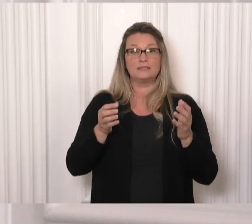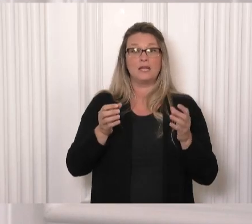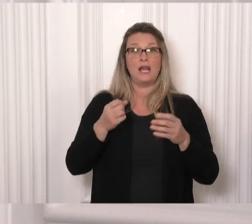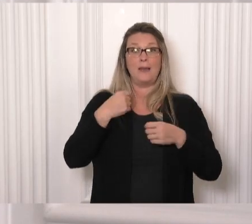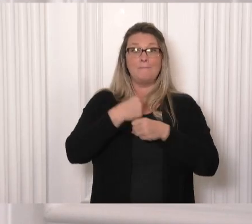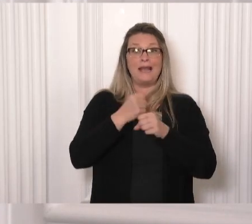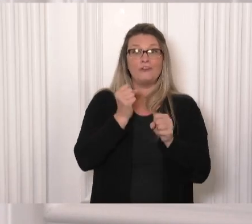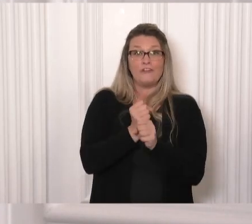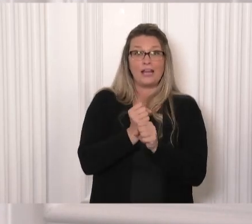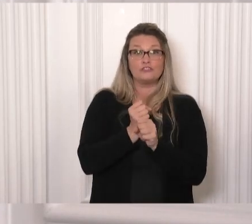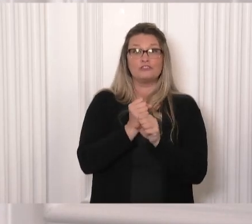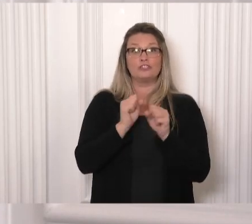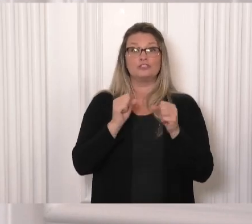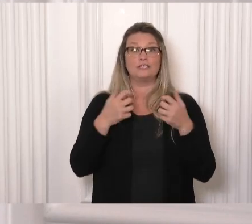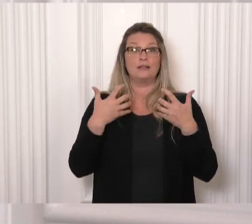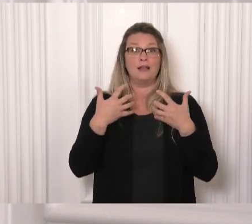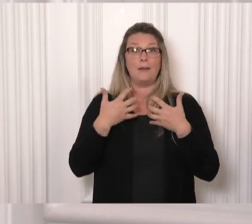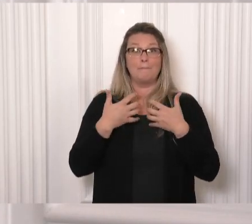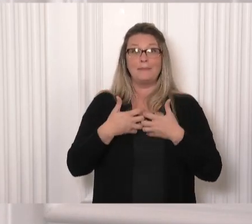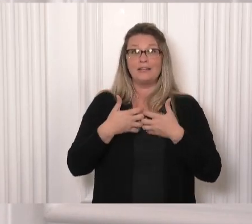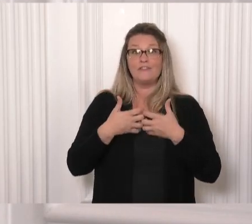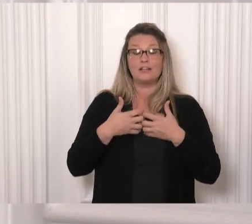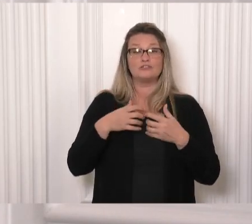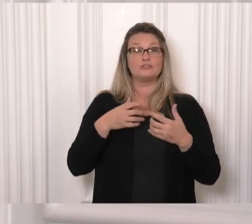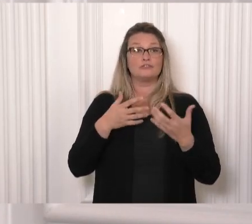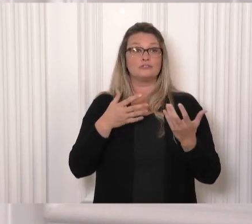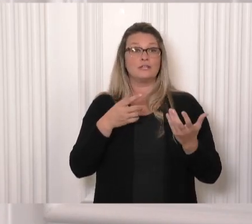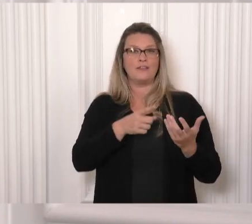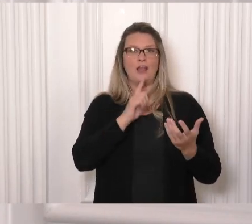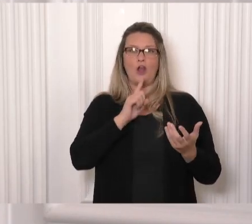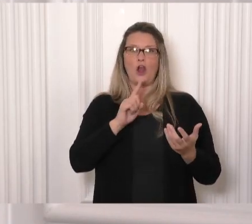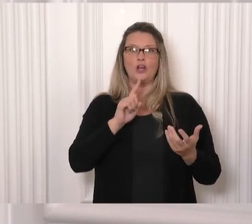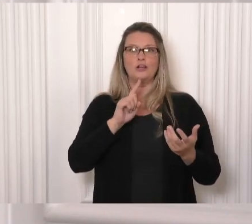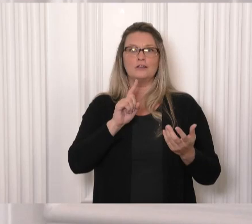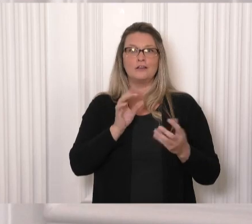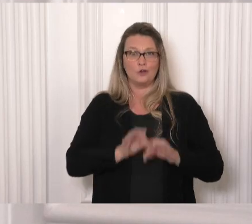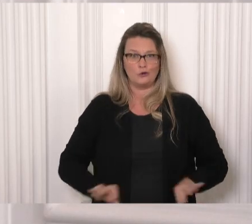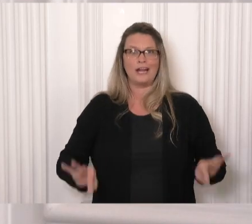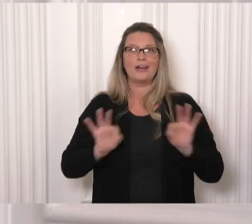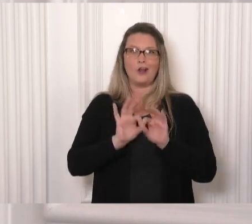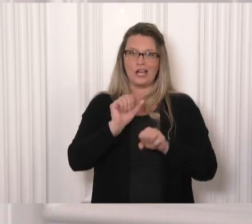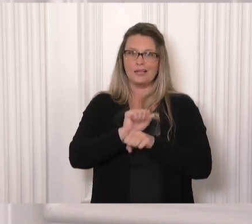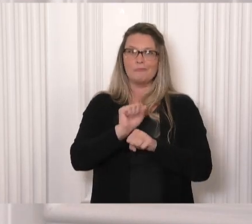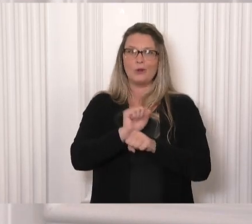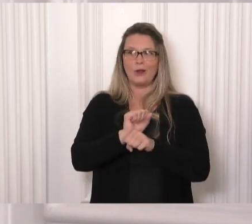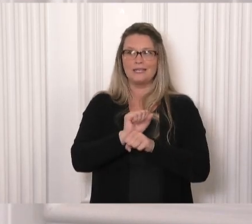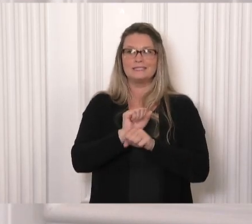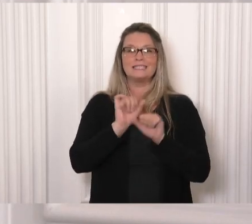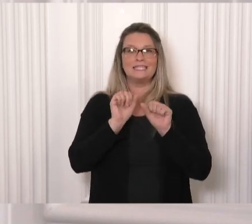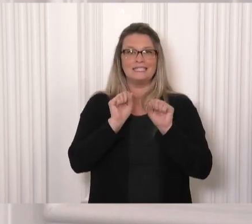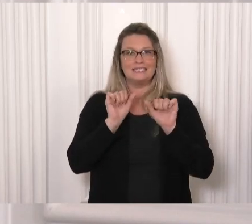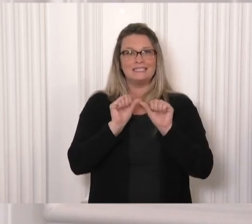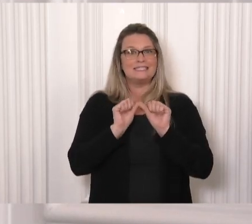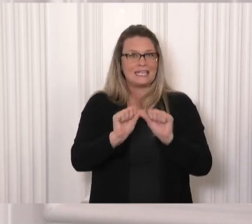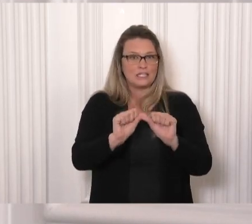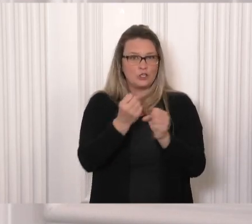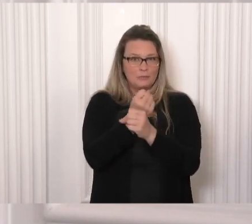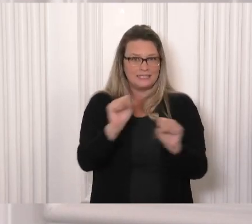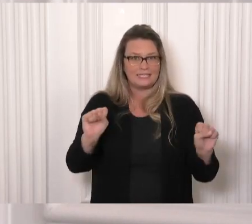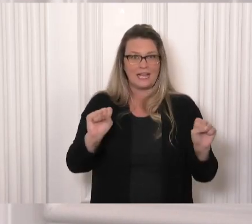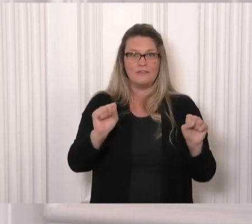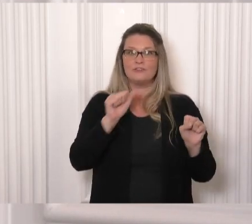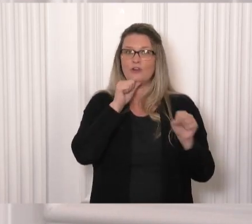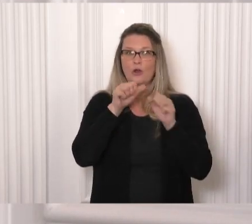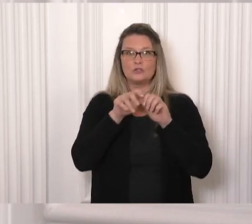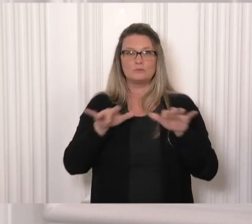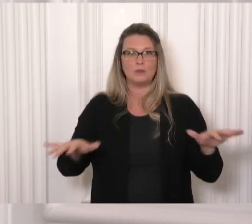are implementing things so that their critical employees stay healthy, safe, and don't spread the virus. Our